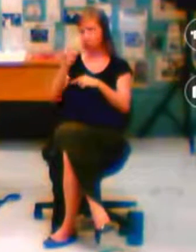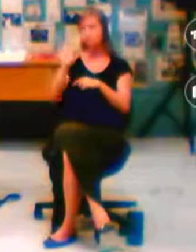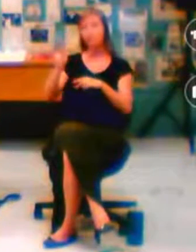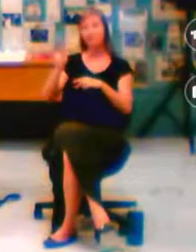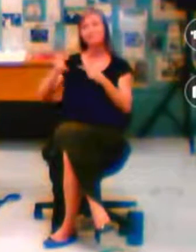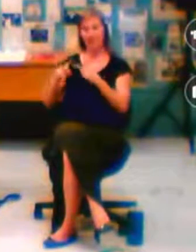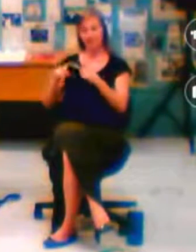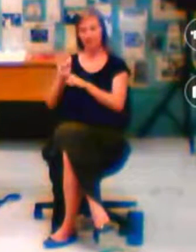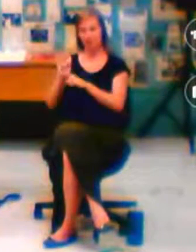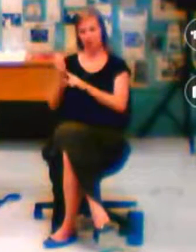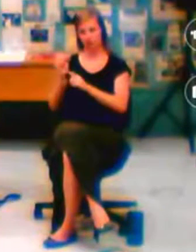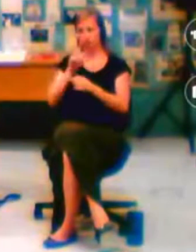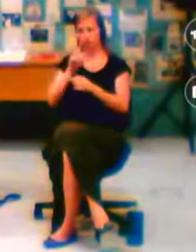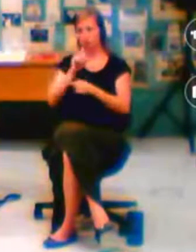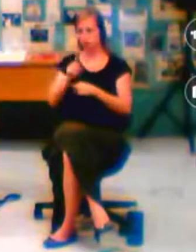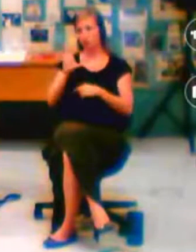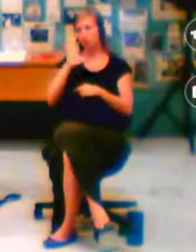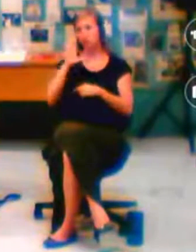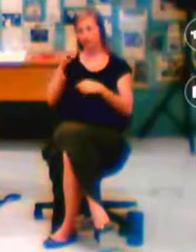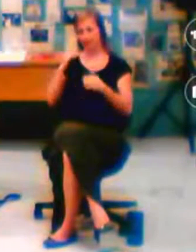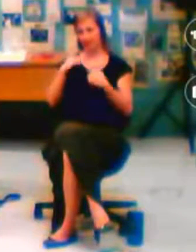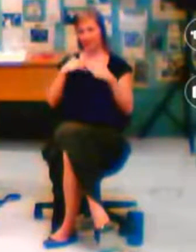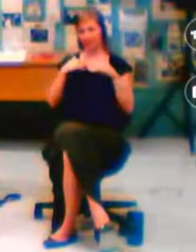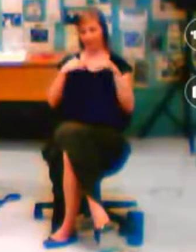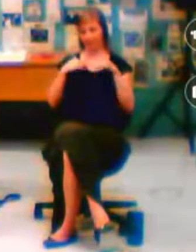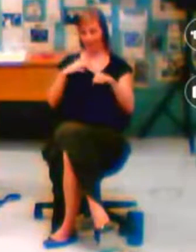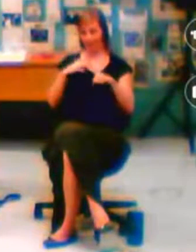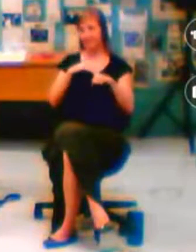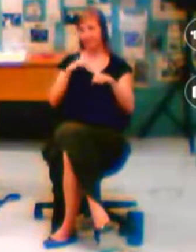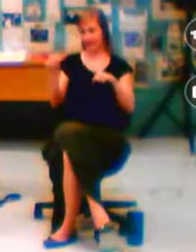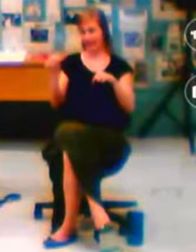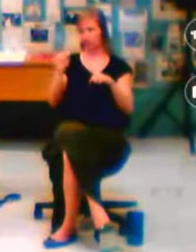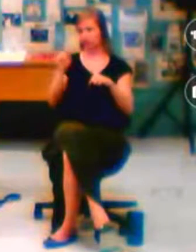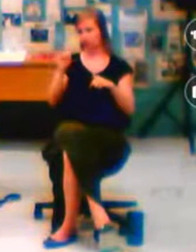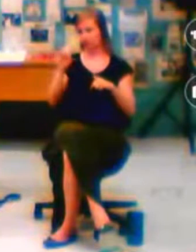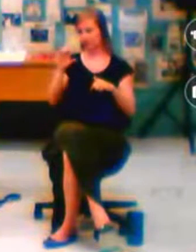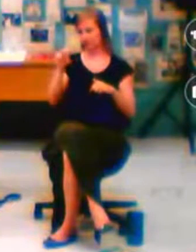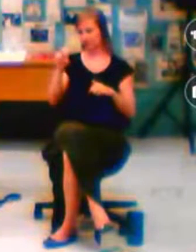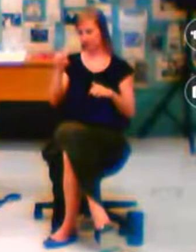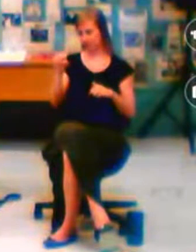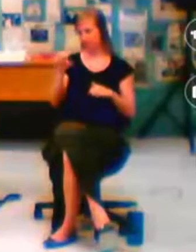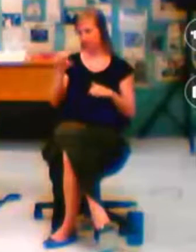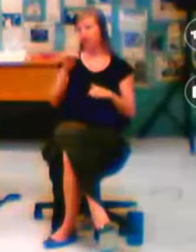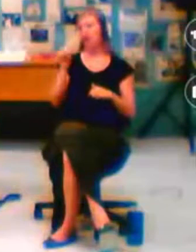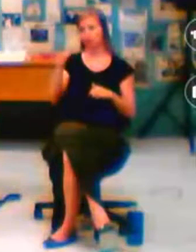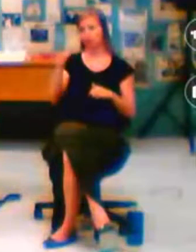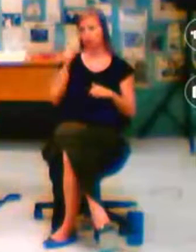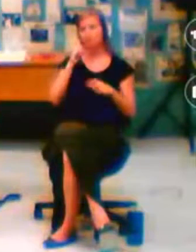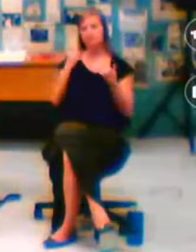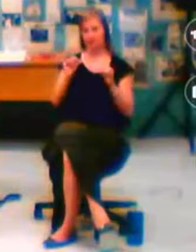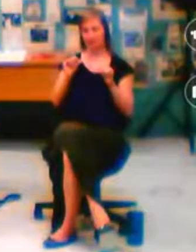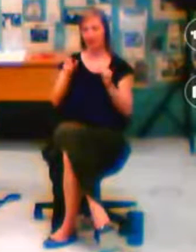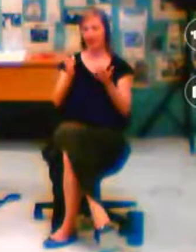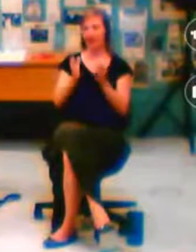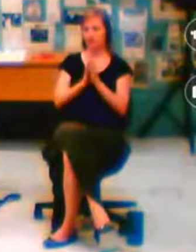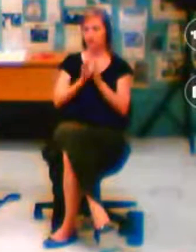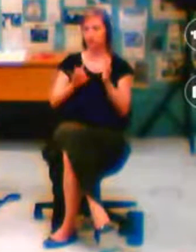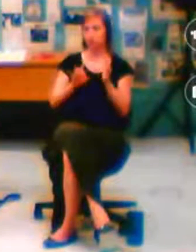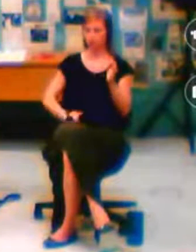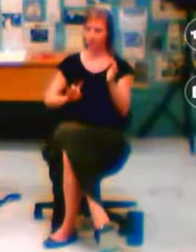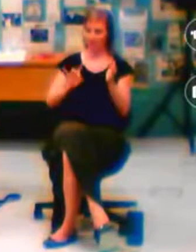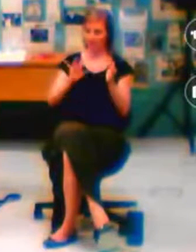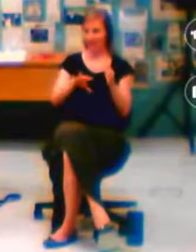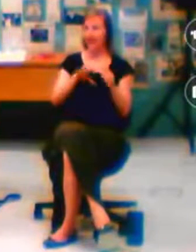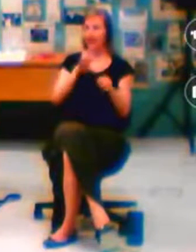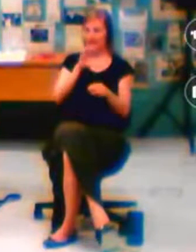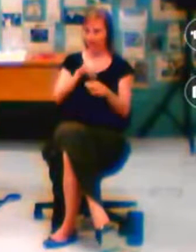that it does not affect or change VA benefits or TRICARE. So those are not affected by this. So your second scenario